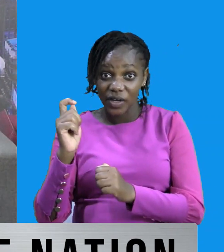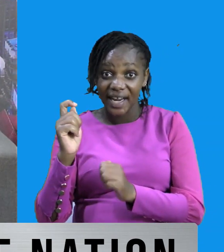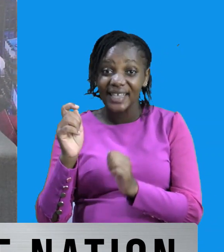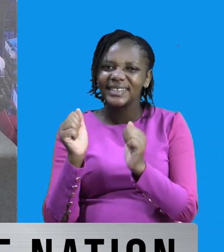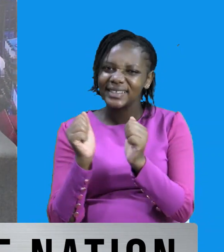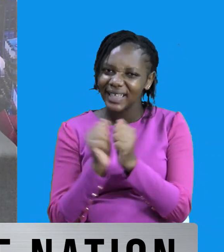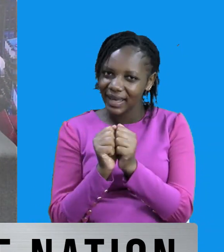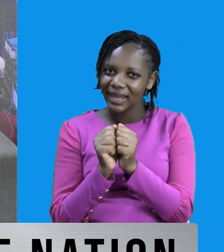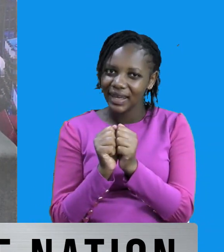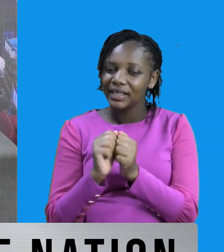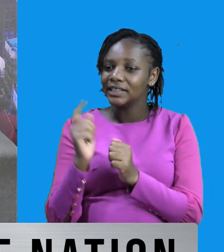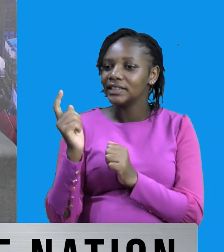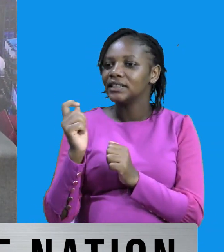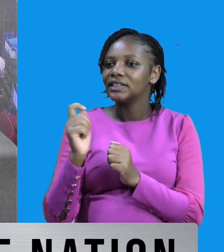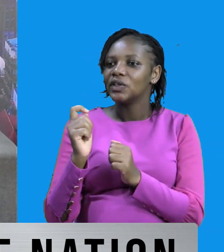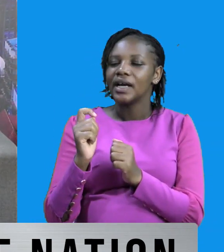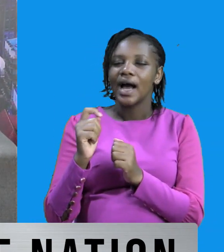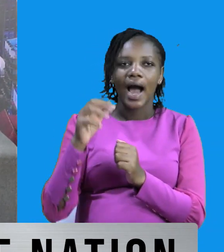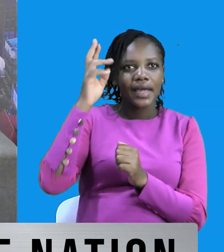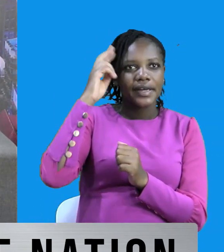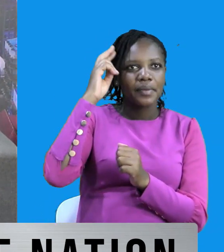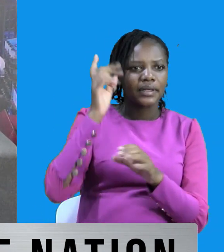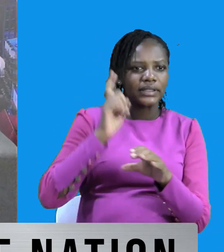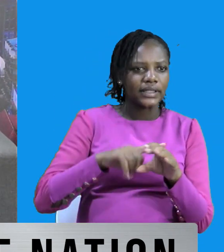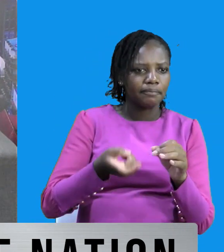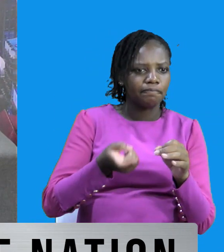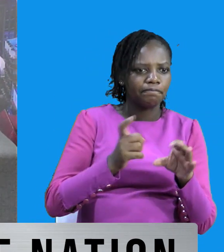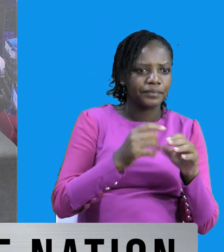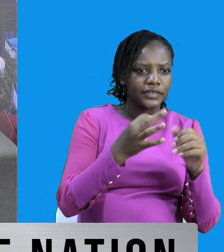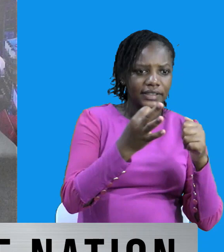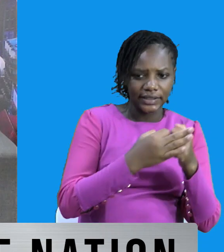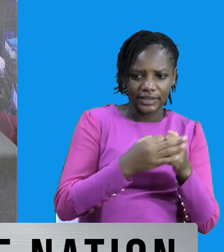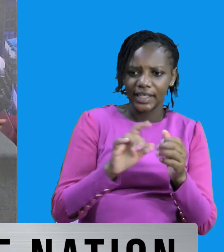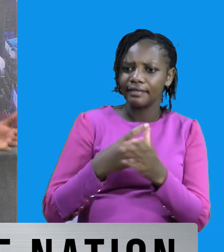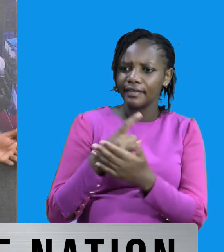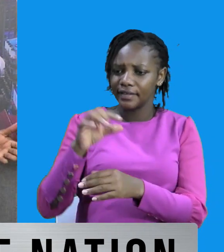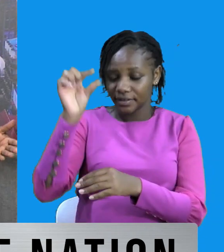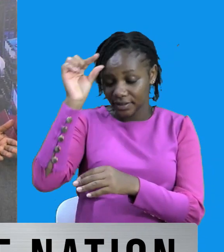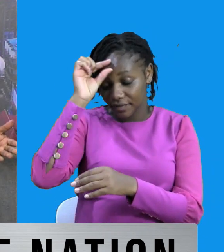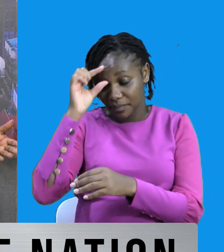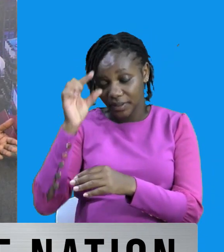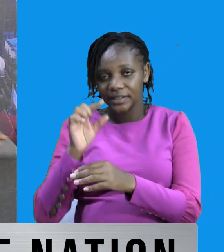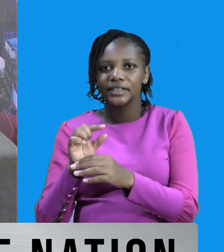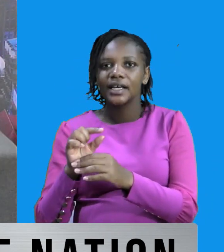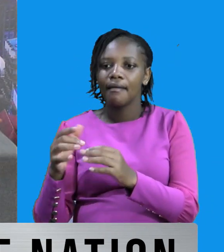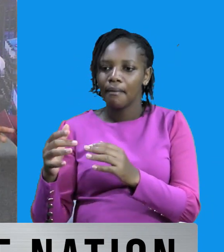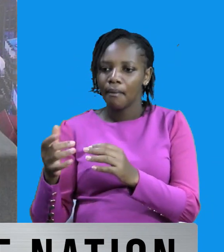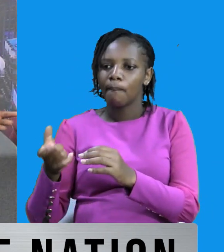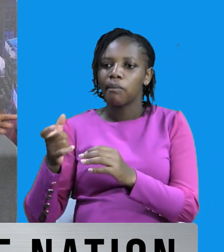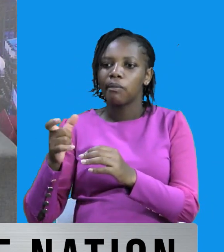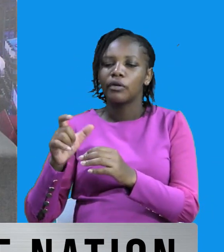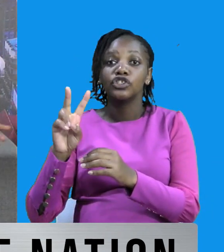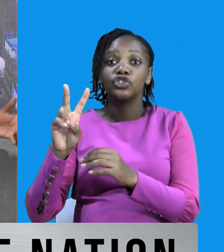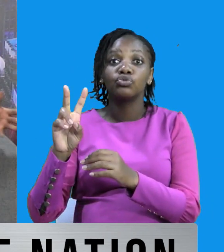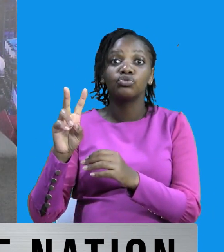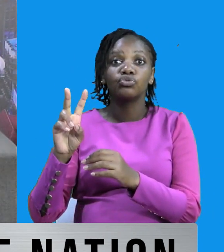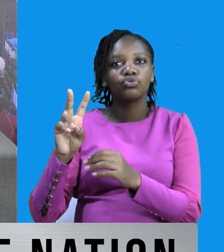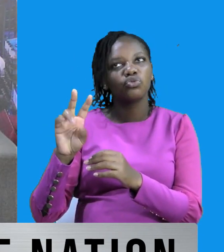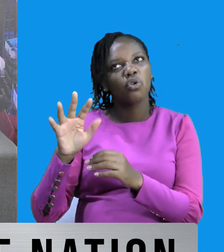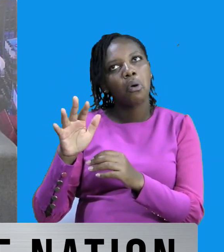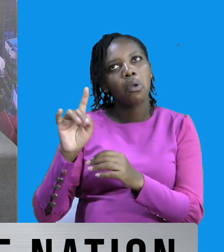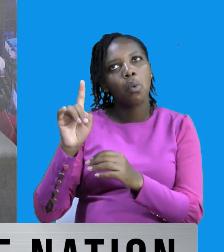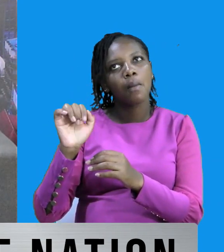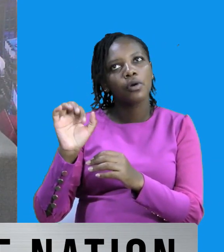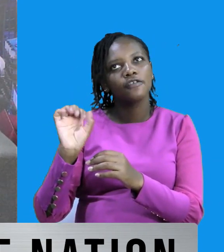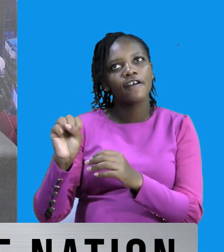Right. By the time they came in, it was 8 trillion. So this particular government has expanded by about 2 trillion, 1.5, 2